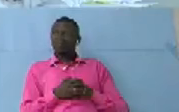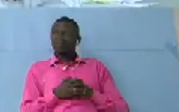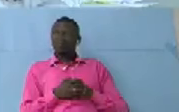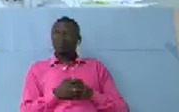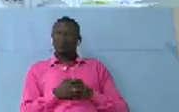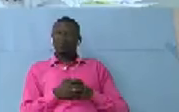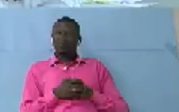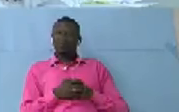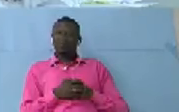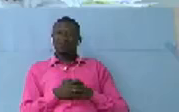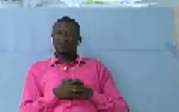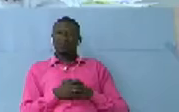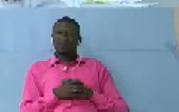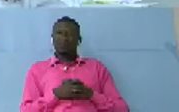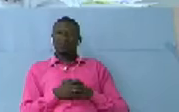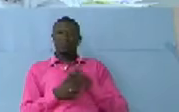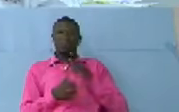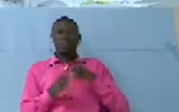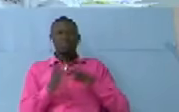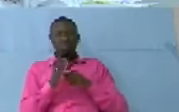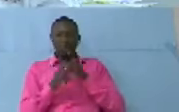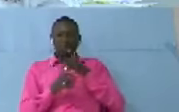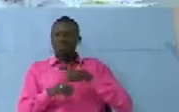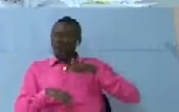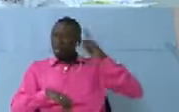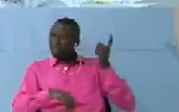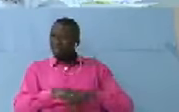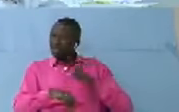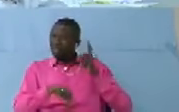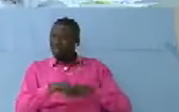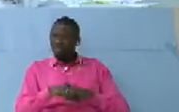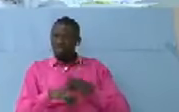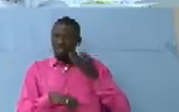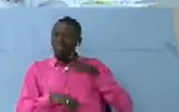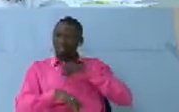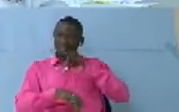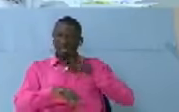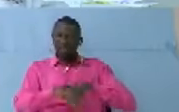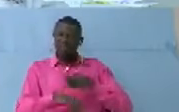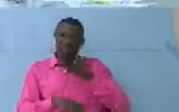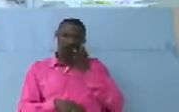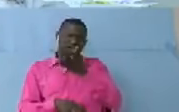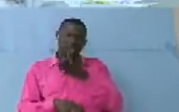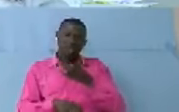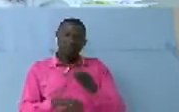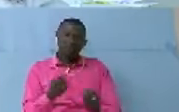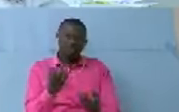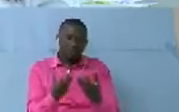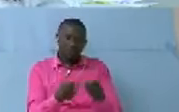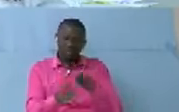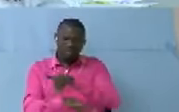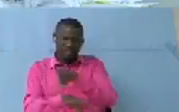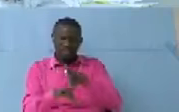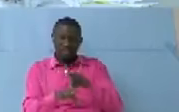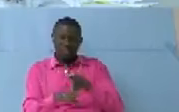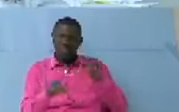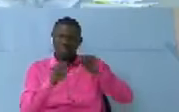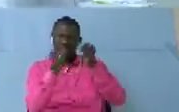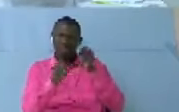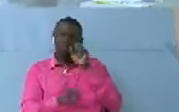So you were beaten whilst you were at the grass. They really damaged your